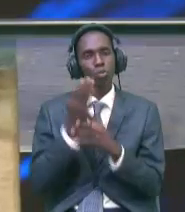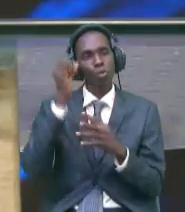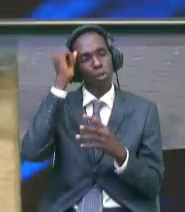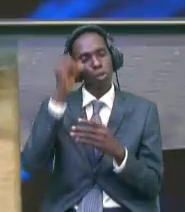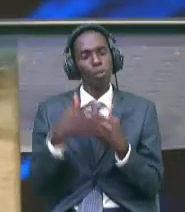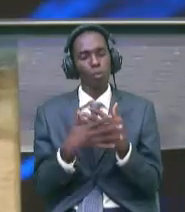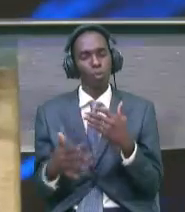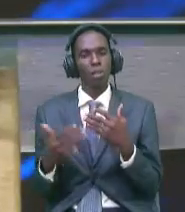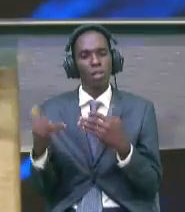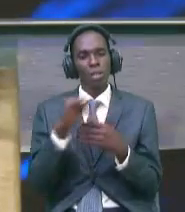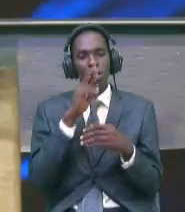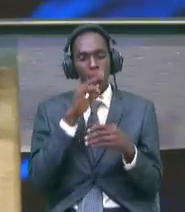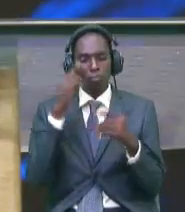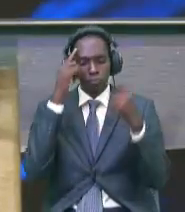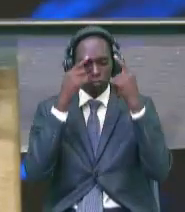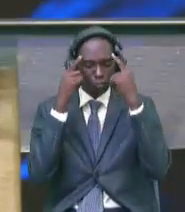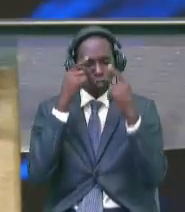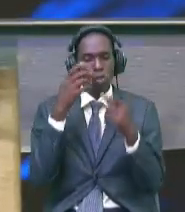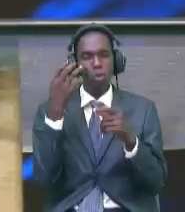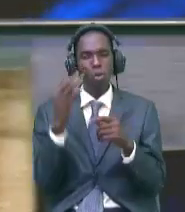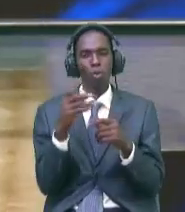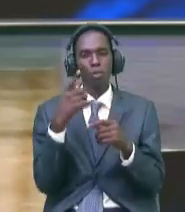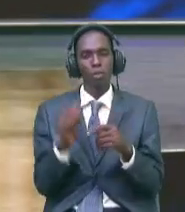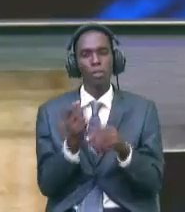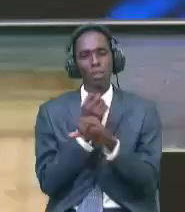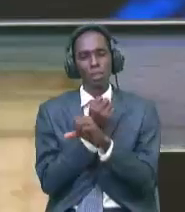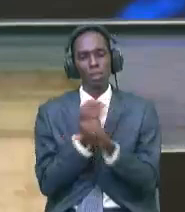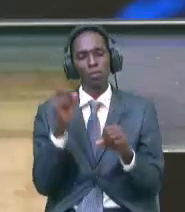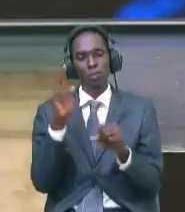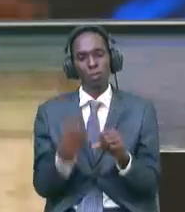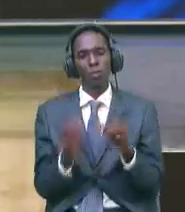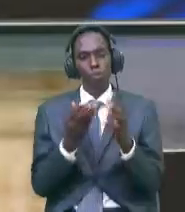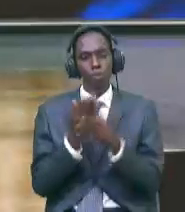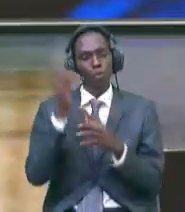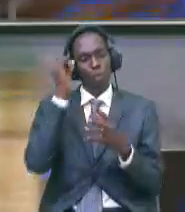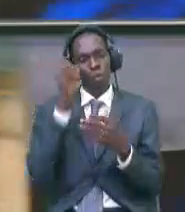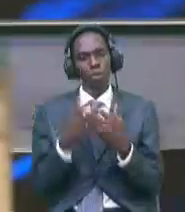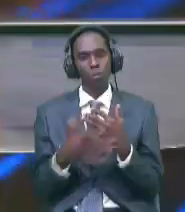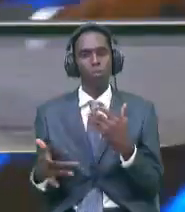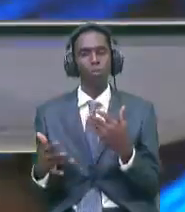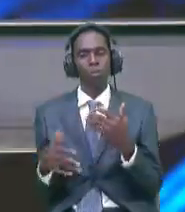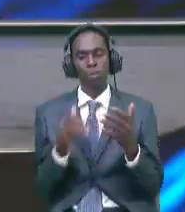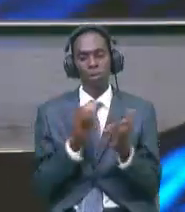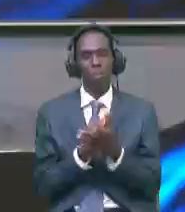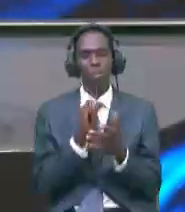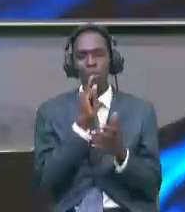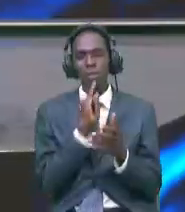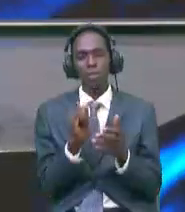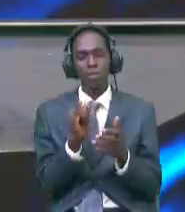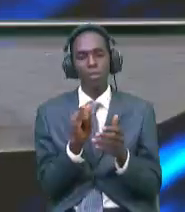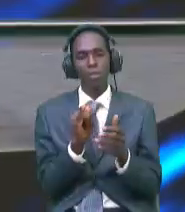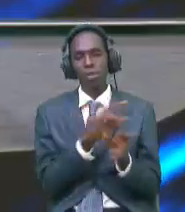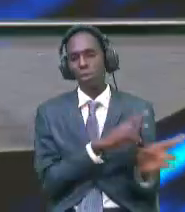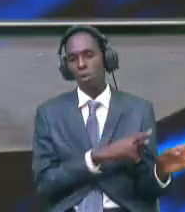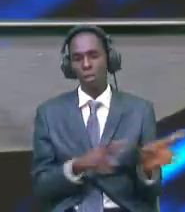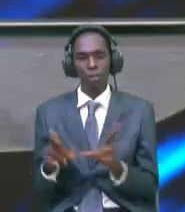redemption they have through his blood, even the forgiveness of sins. That's already settled. And